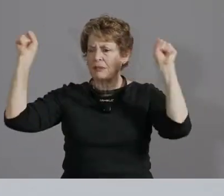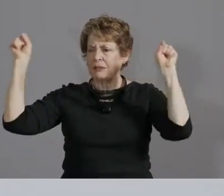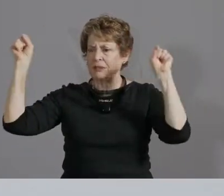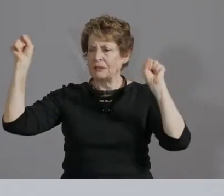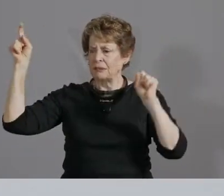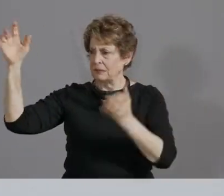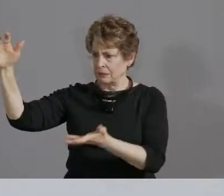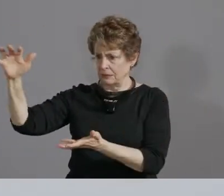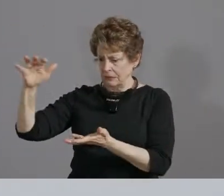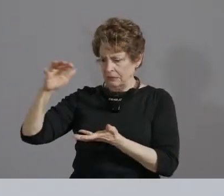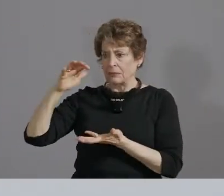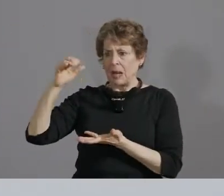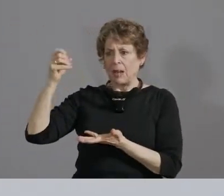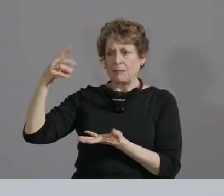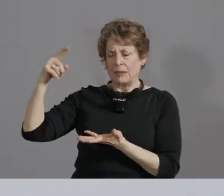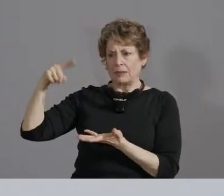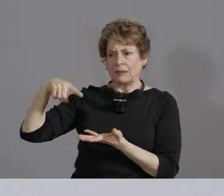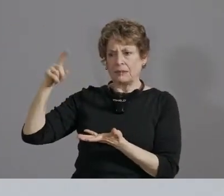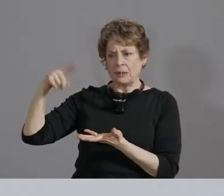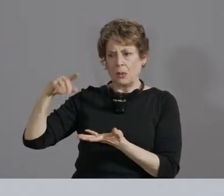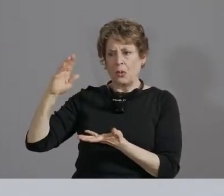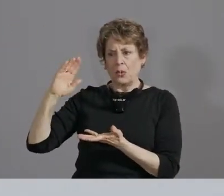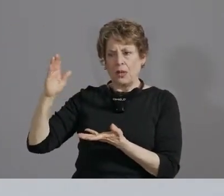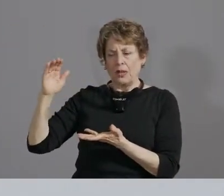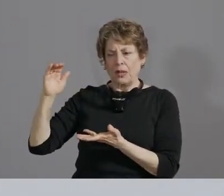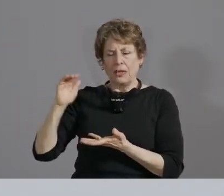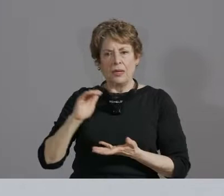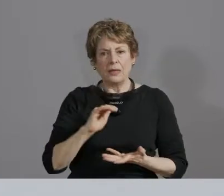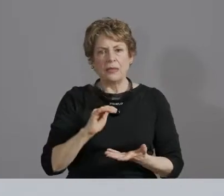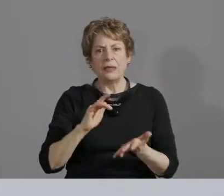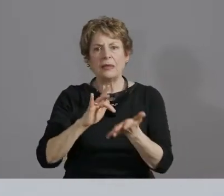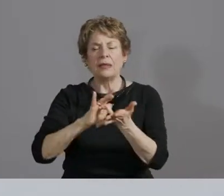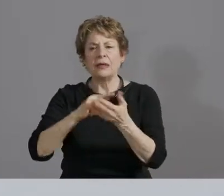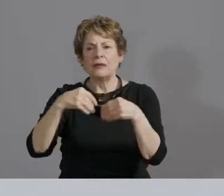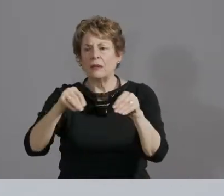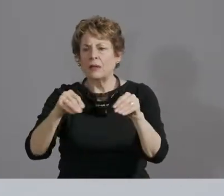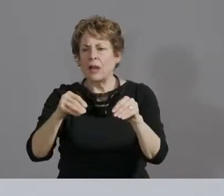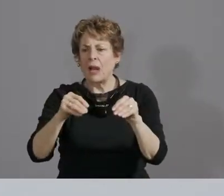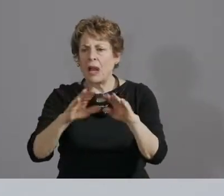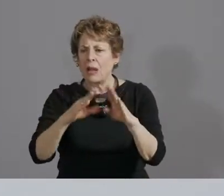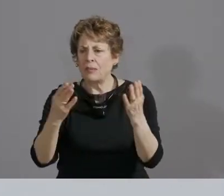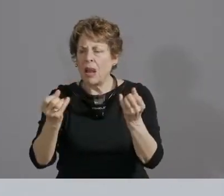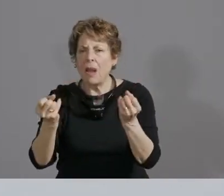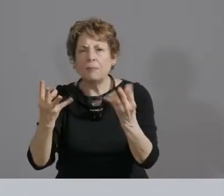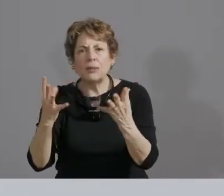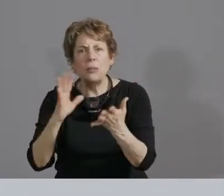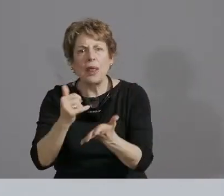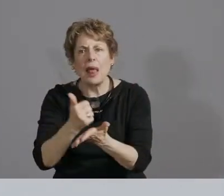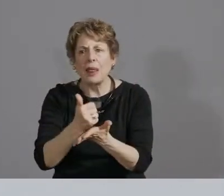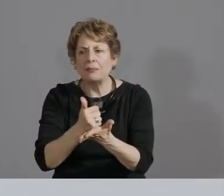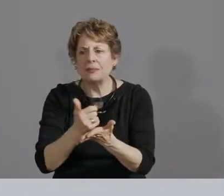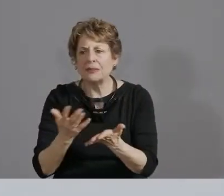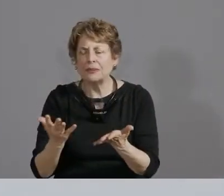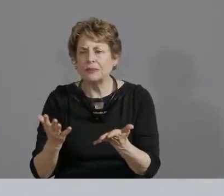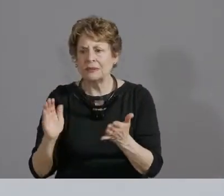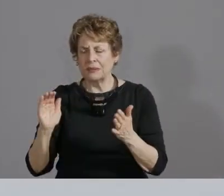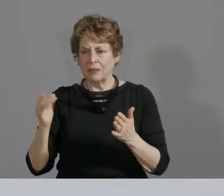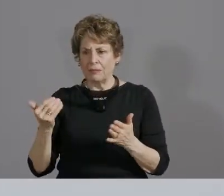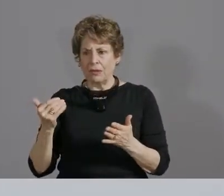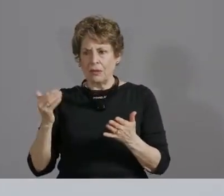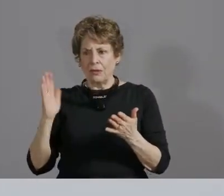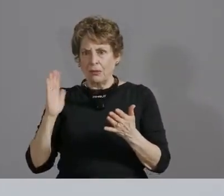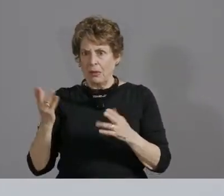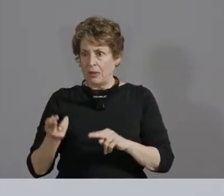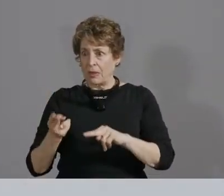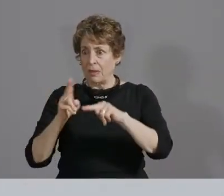pharmacy program, how much will that help our state when it comes to a boost in supply? That sounds like an extra supply boost just in itself. So yeah,